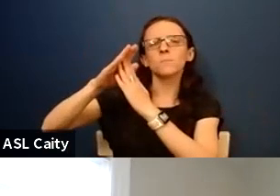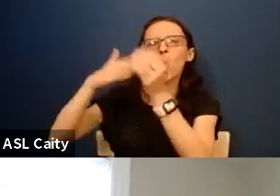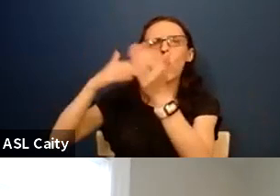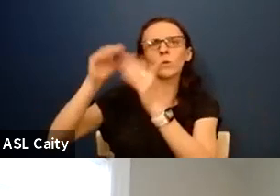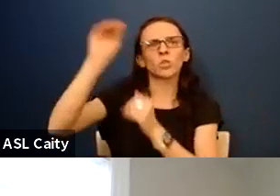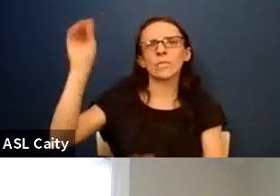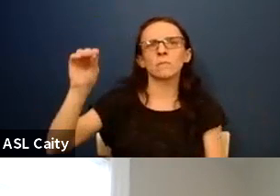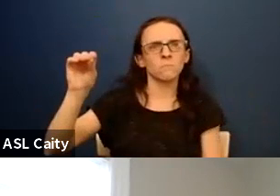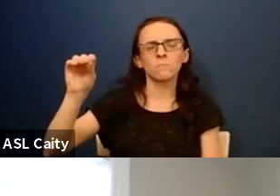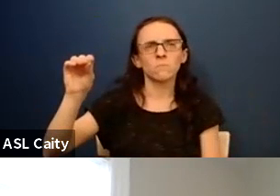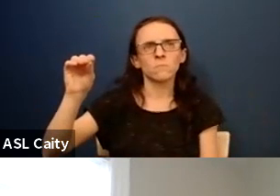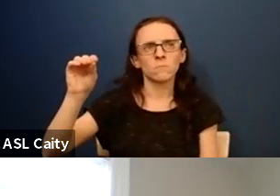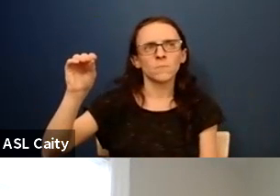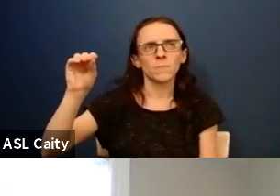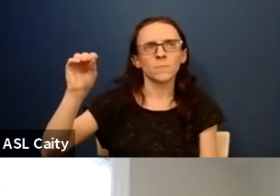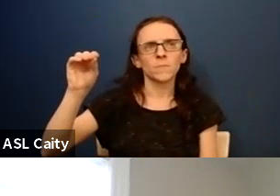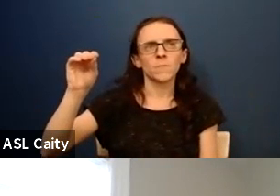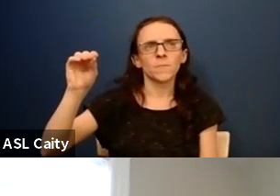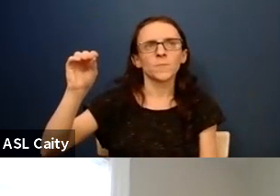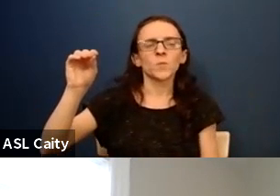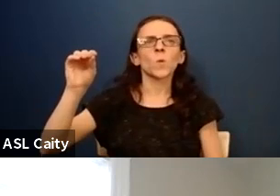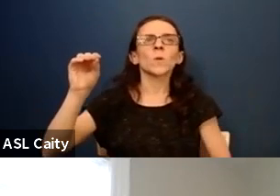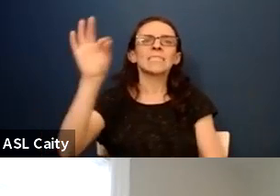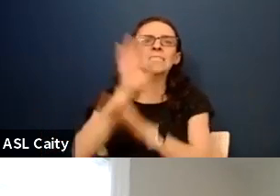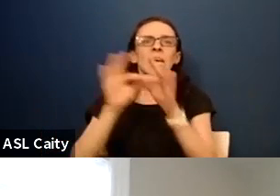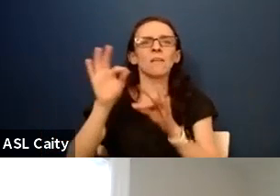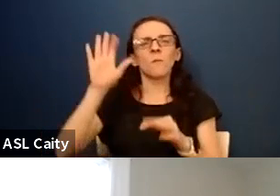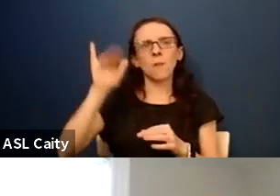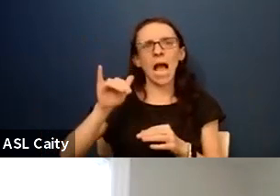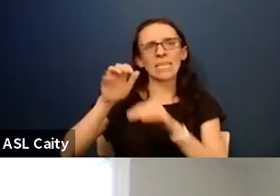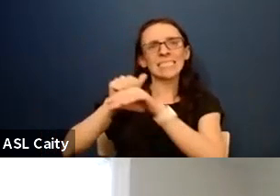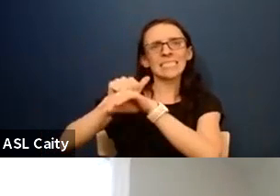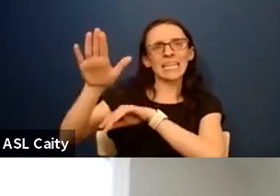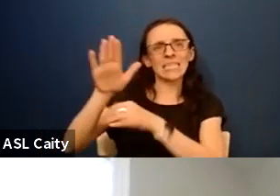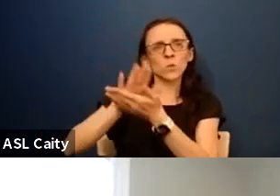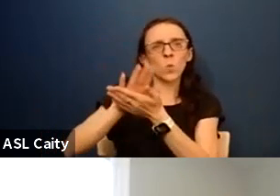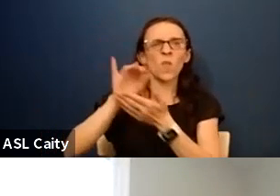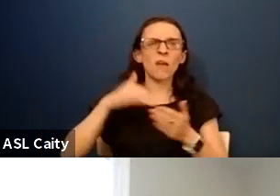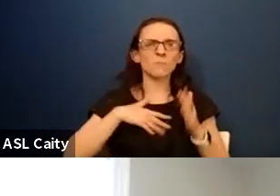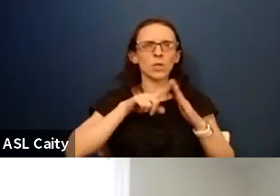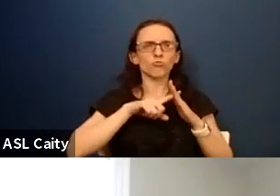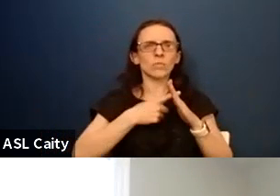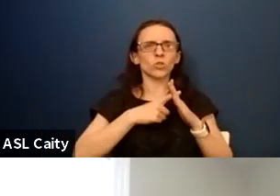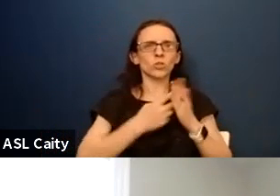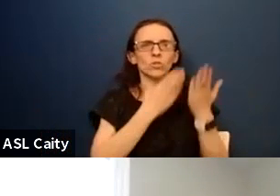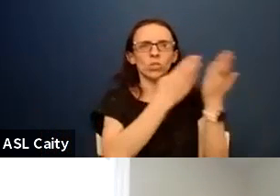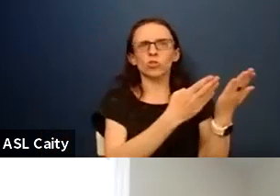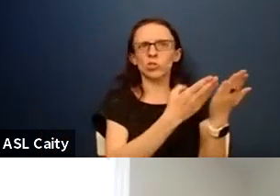However, instead of by sending school, which was my original suggestion weeks